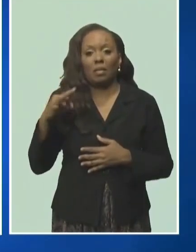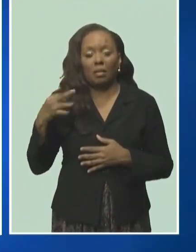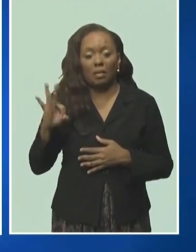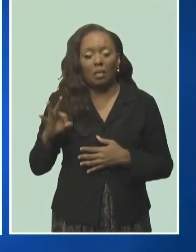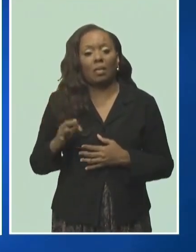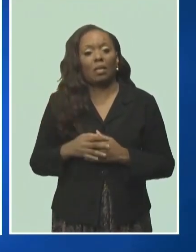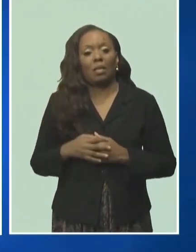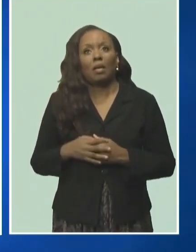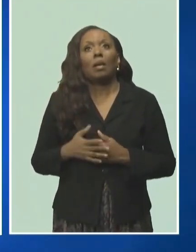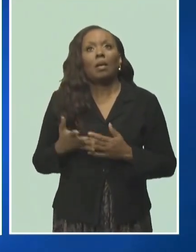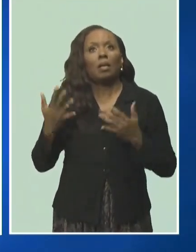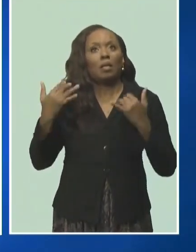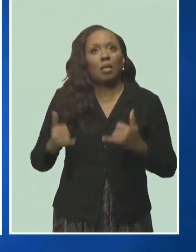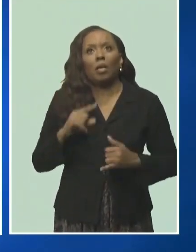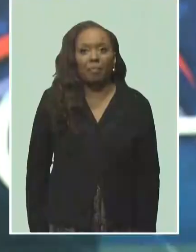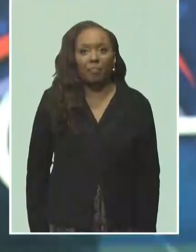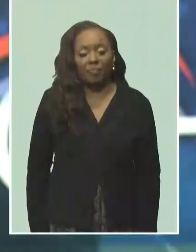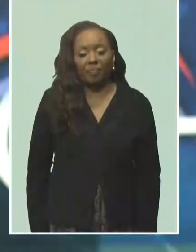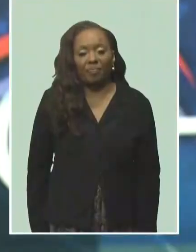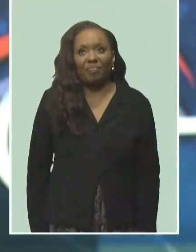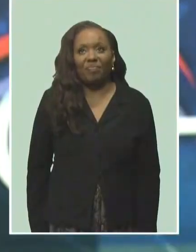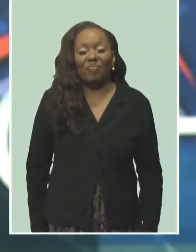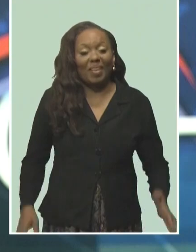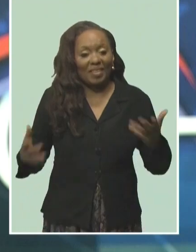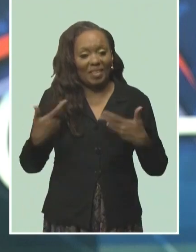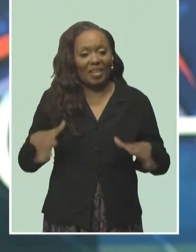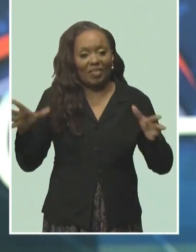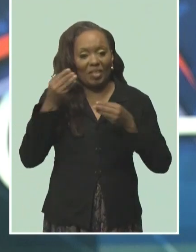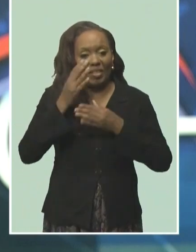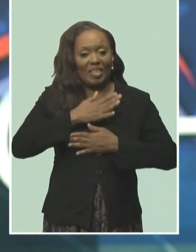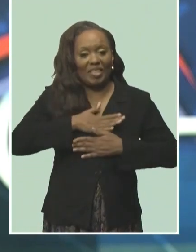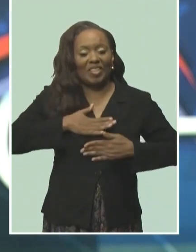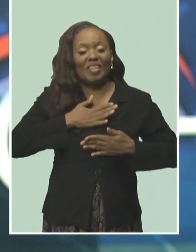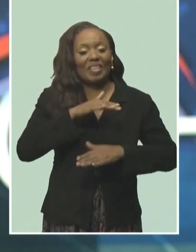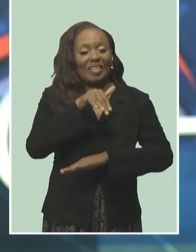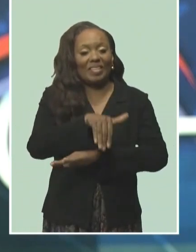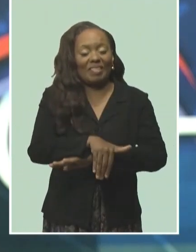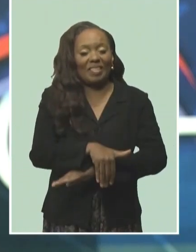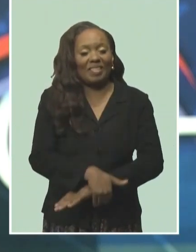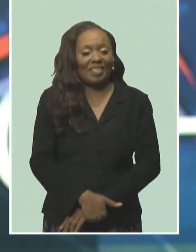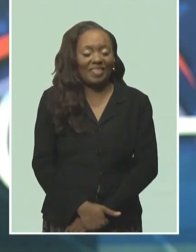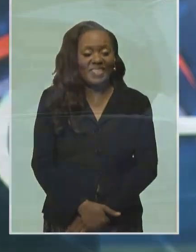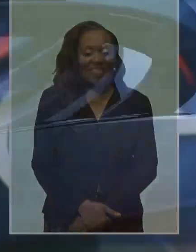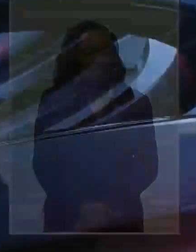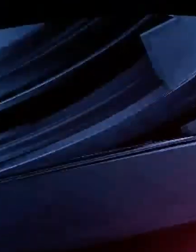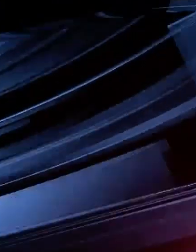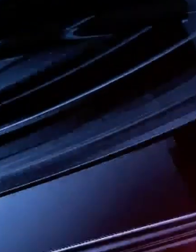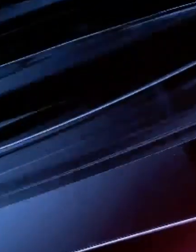pandemic. We're trying to get back up right now. That's our news. Do enjoy the rest of your evening.